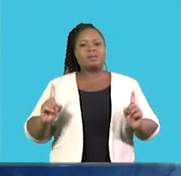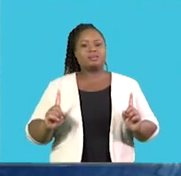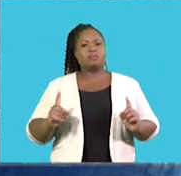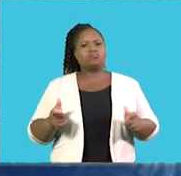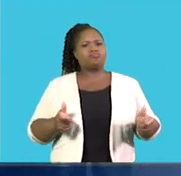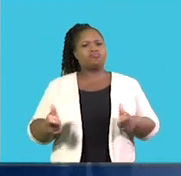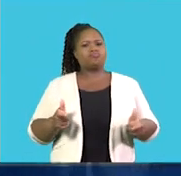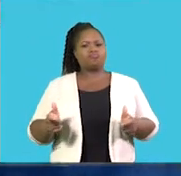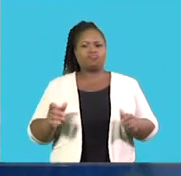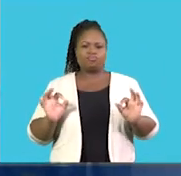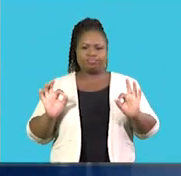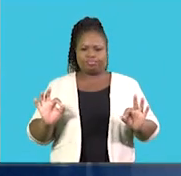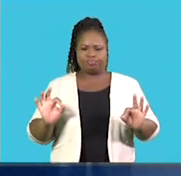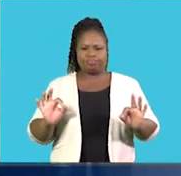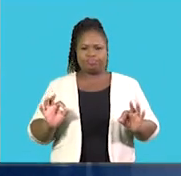lo. So